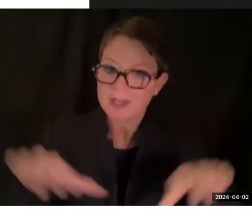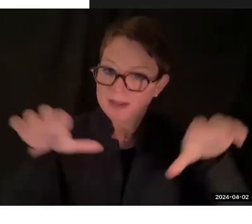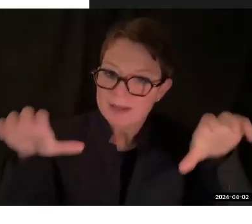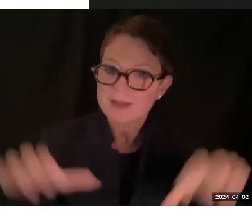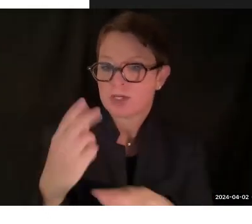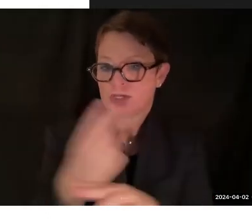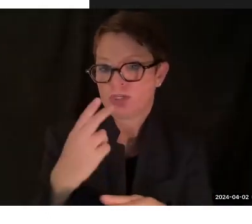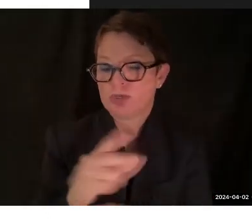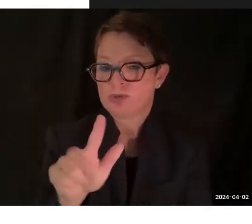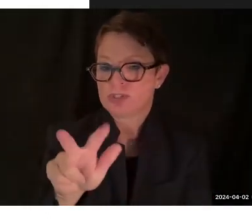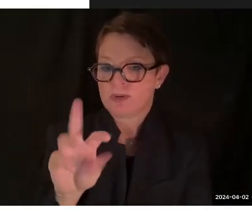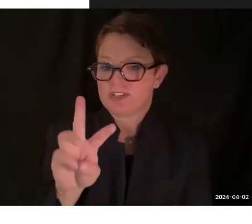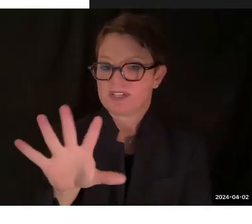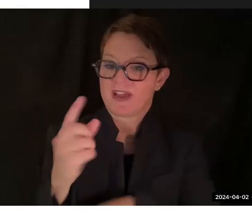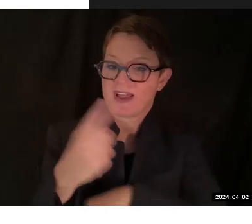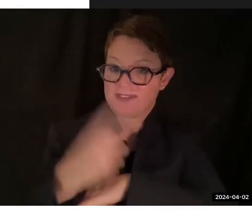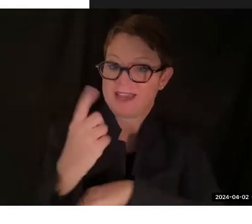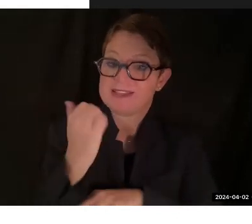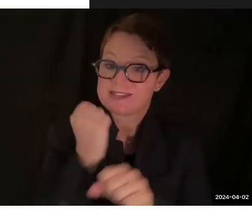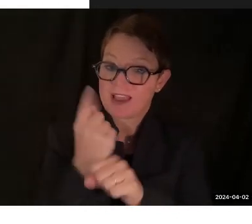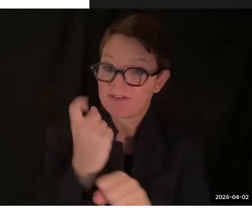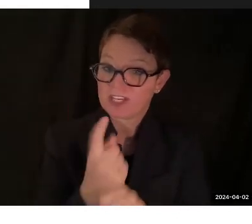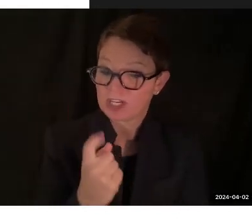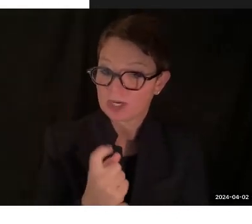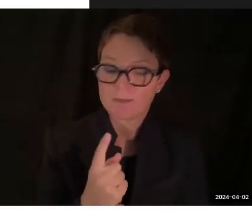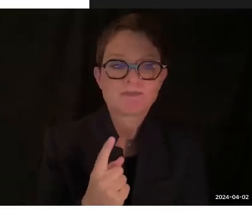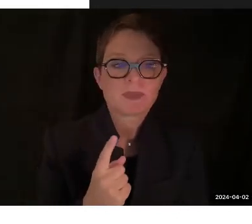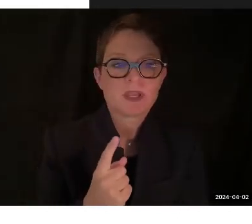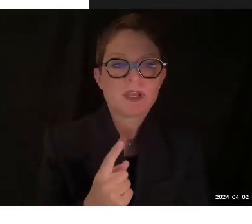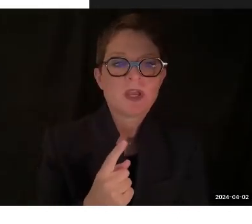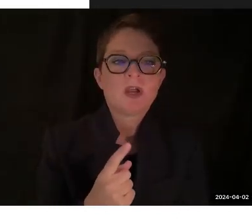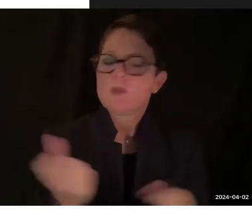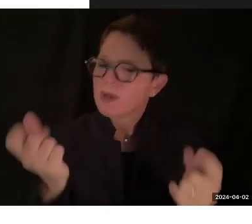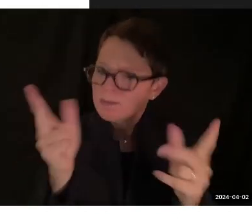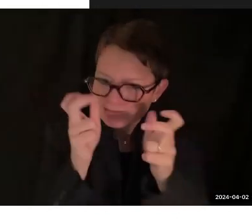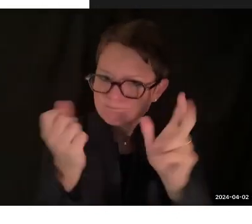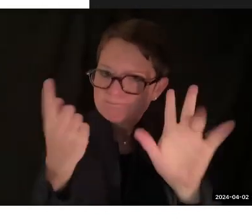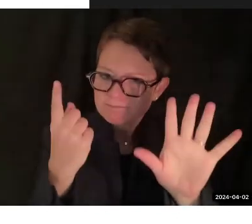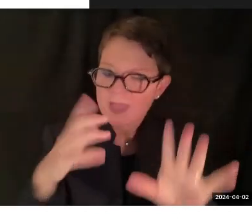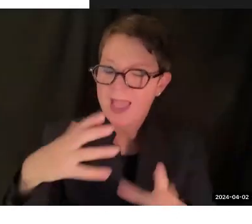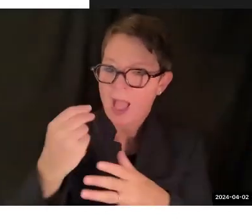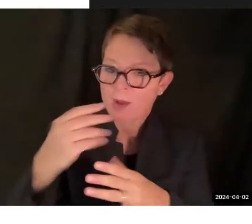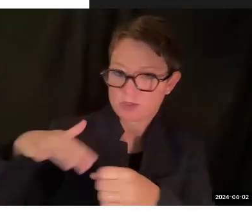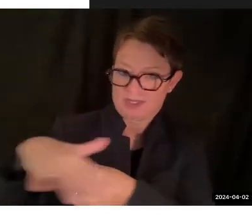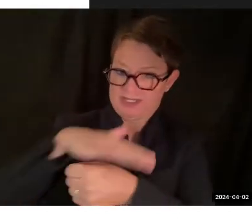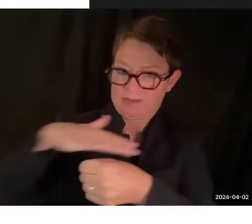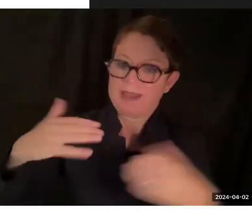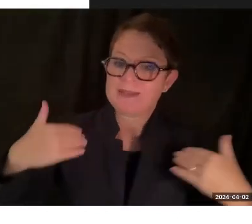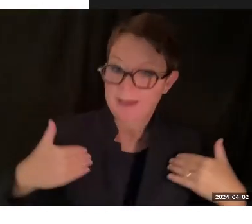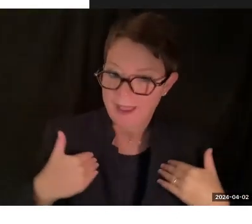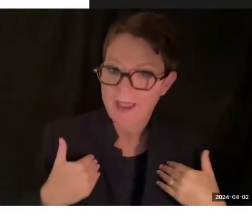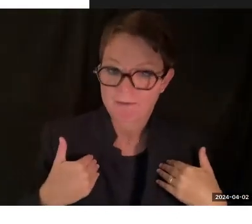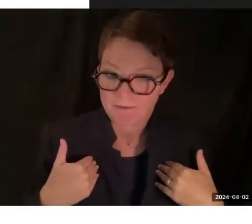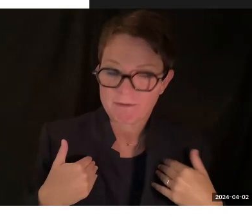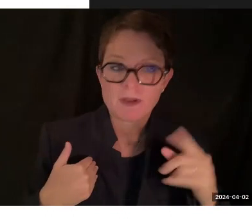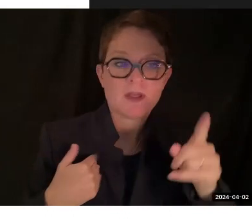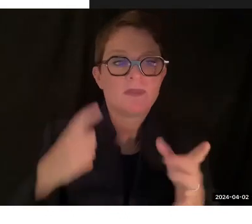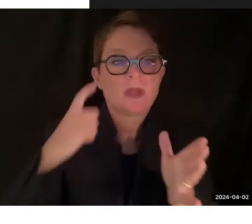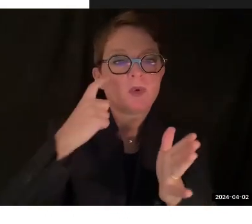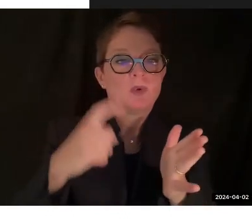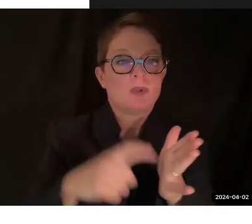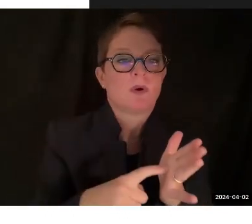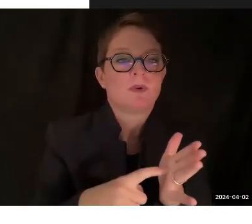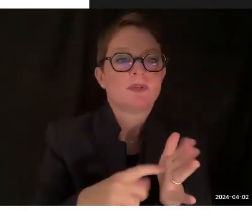365 days a year. And just to orient everyone, we have these kind of outdoor areas that you see that are